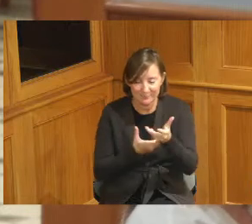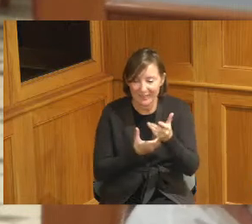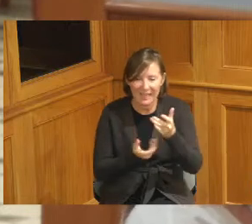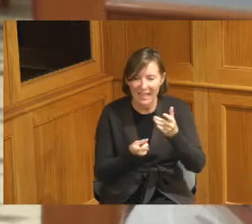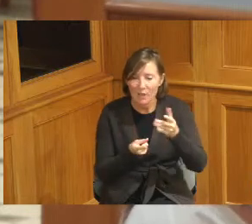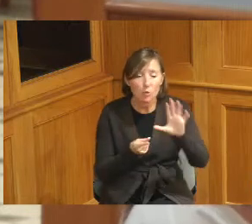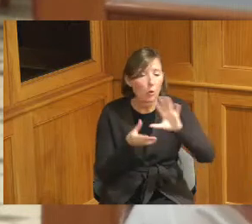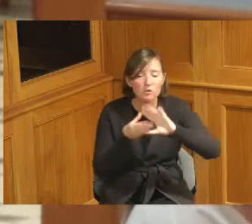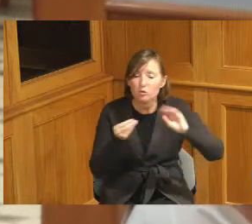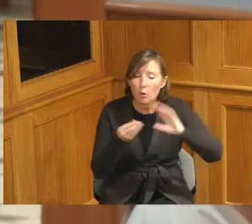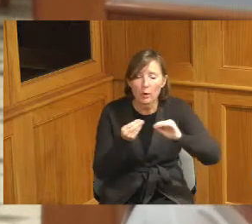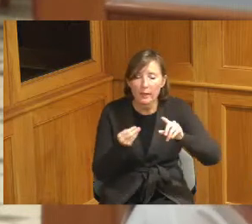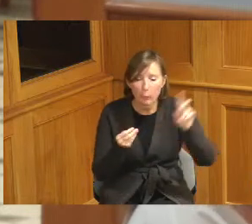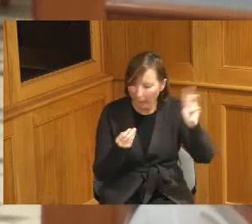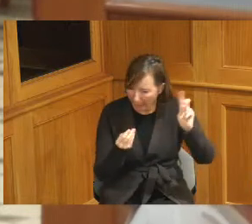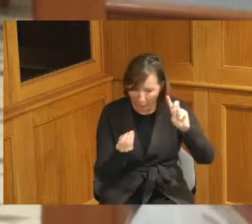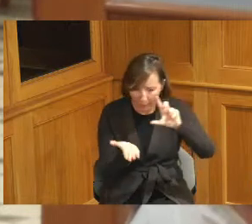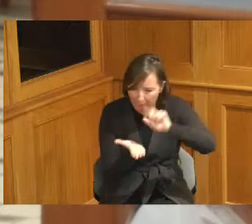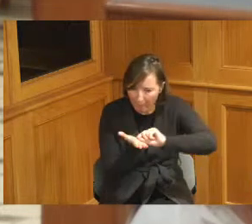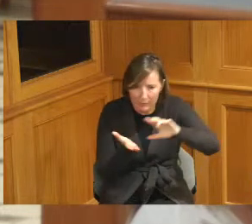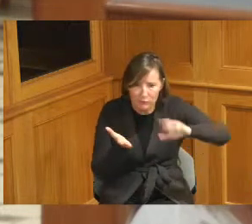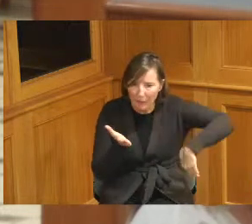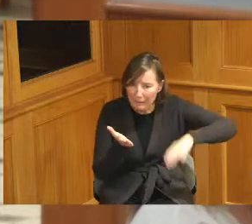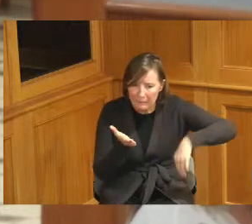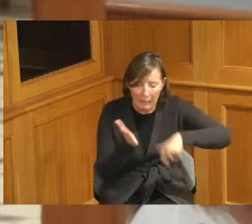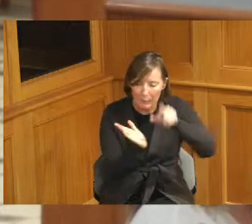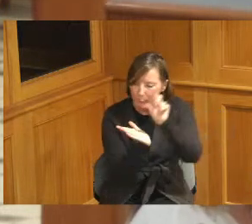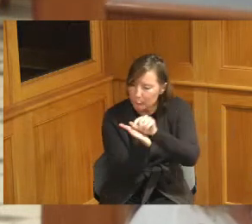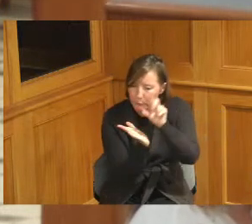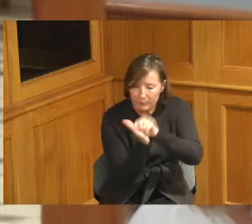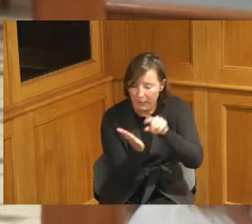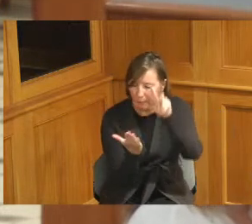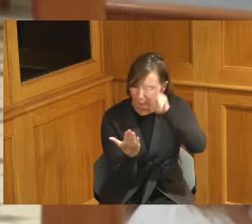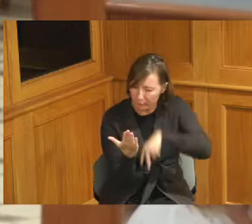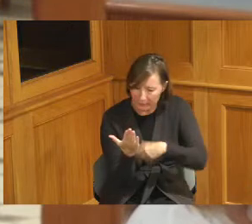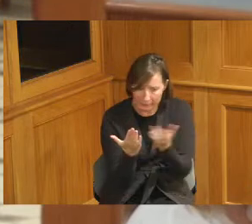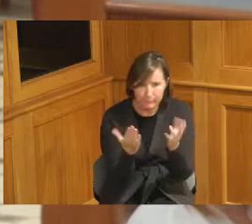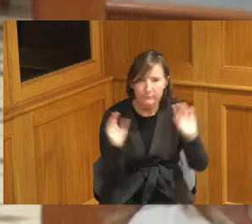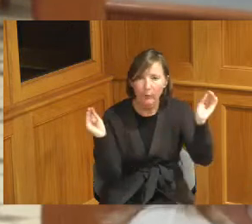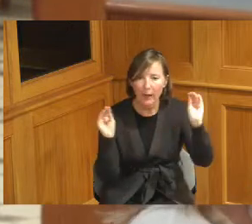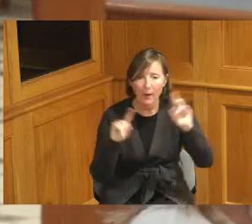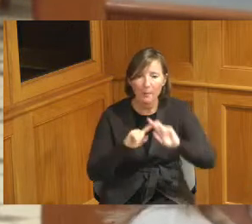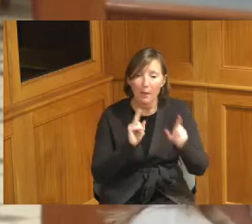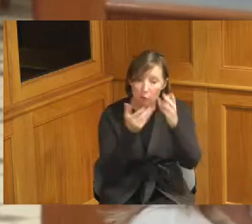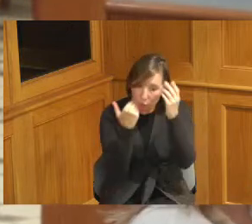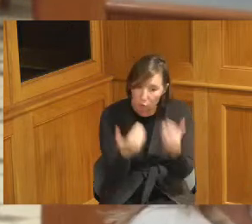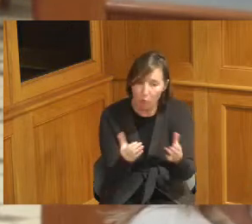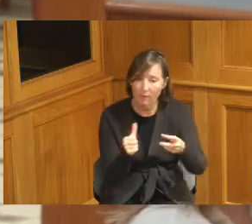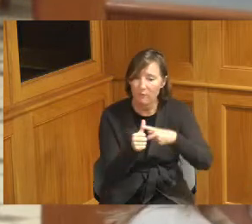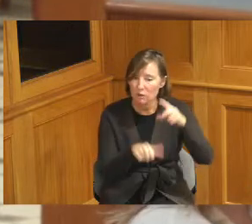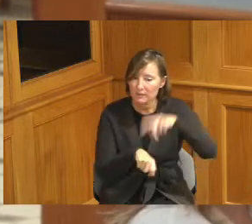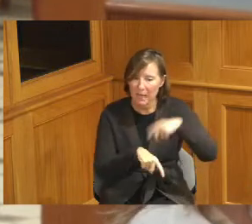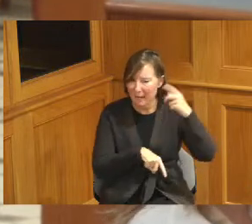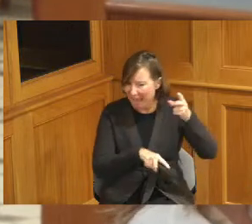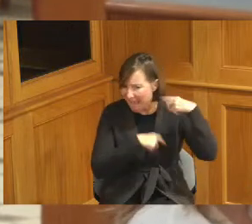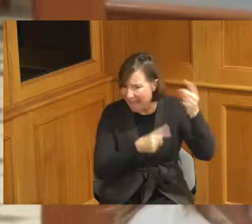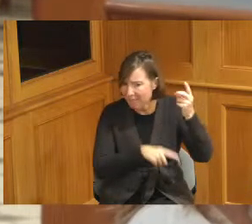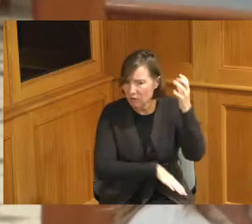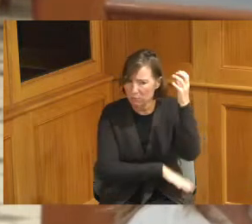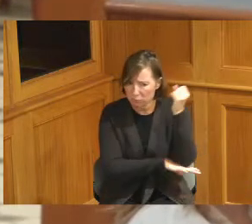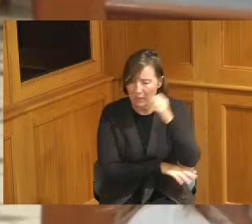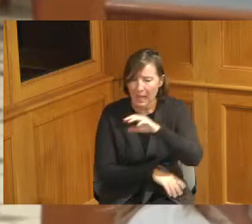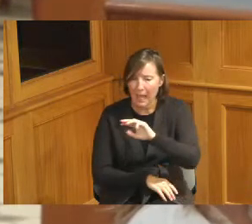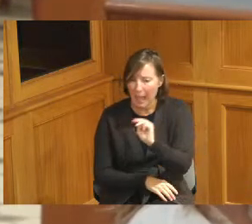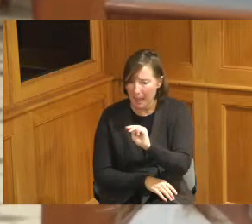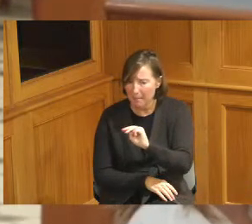newspaper. But for this county, for the first time in history, to have an MBE,